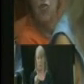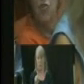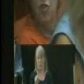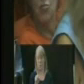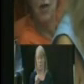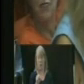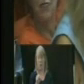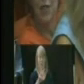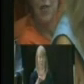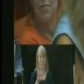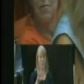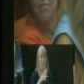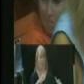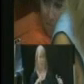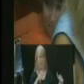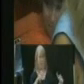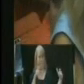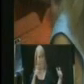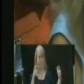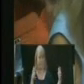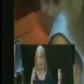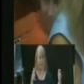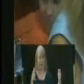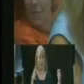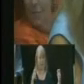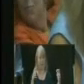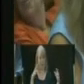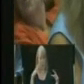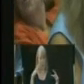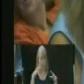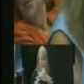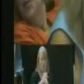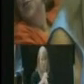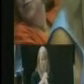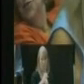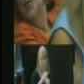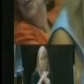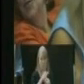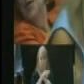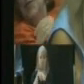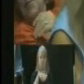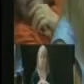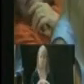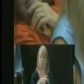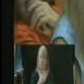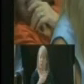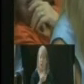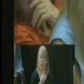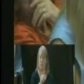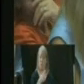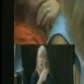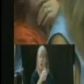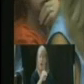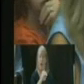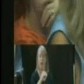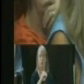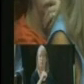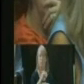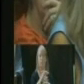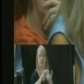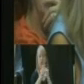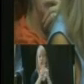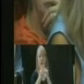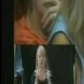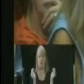a large, comprehensive, traditional model high school, and we've taken it to small learning communities, each one led by